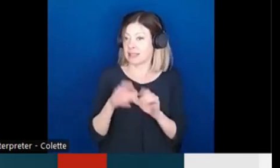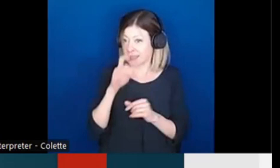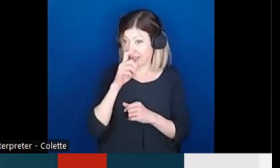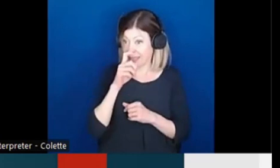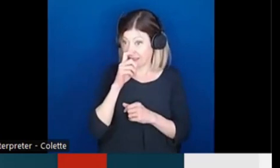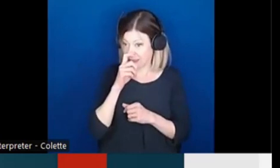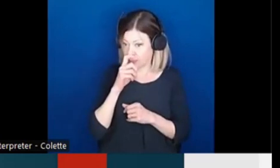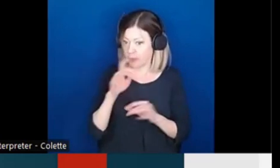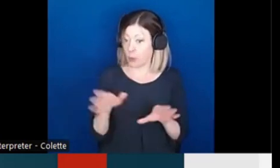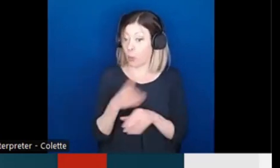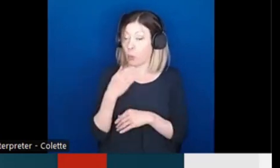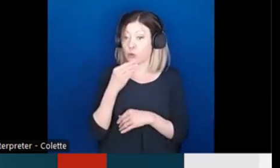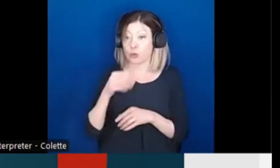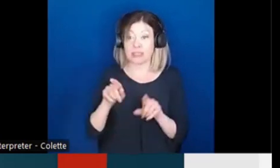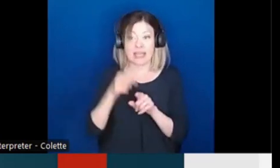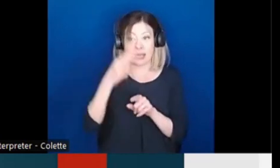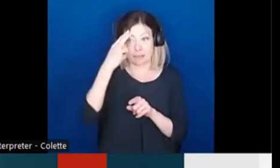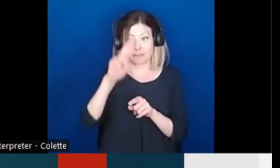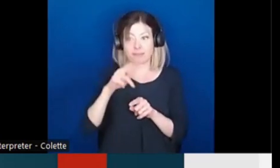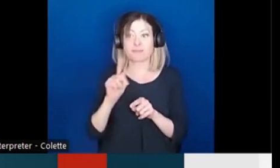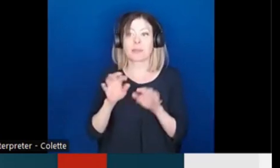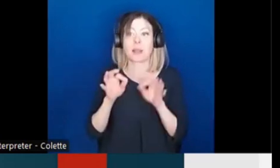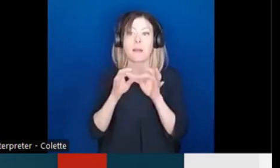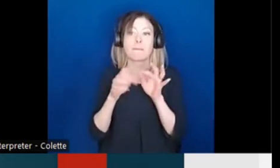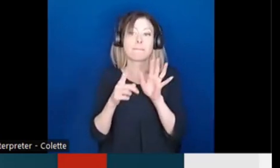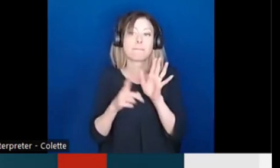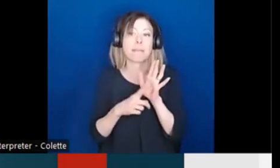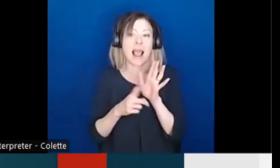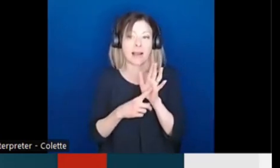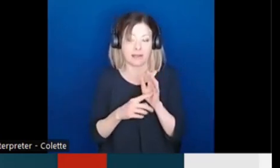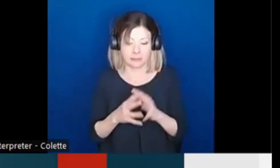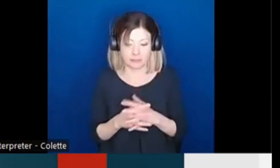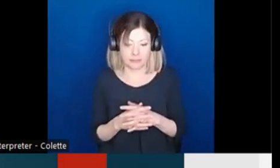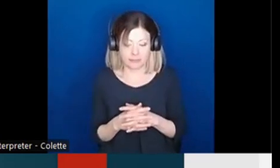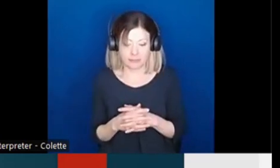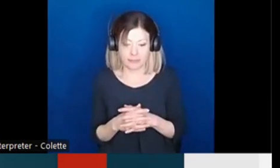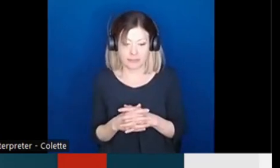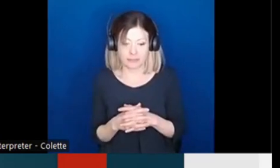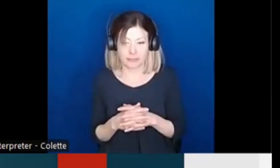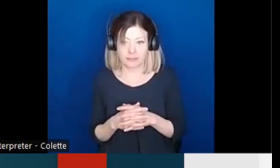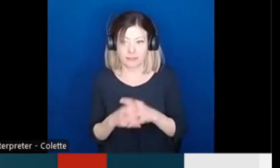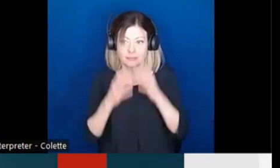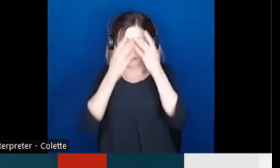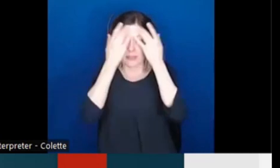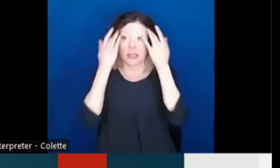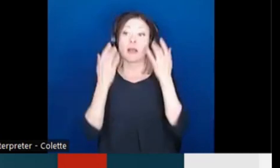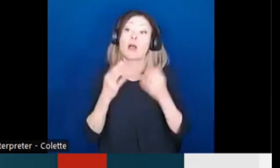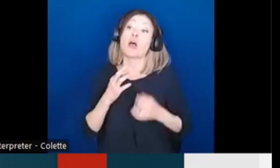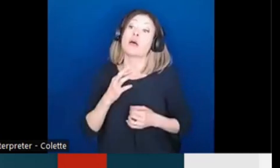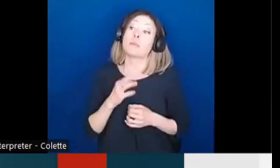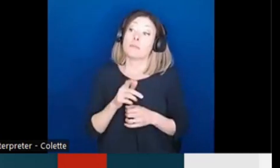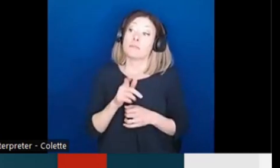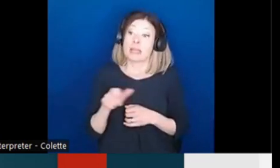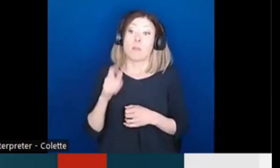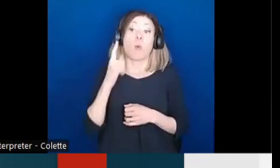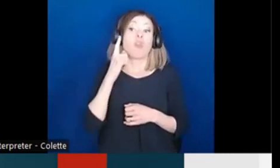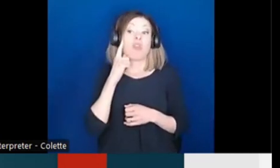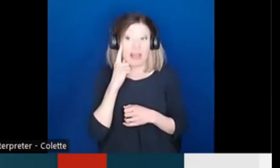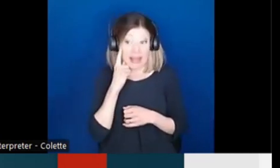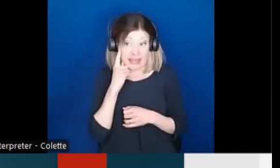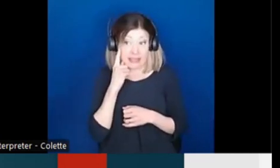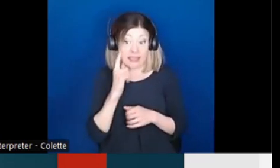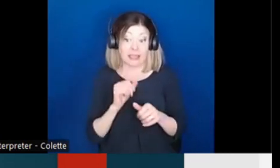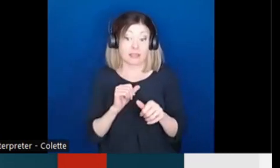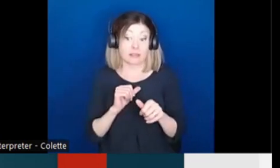Bell. So the reason is often given that they had to kind of pretend they were men. Women could get published, but it was